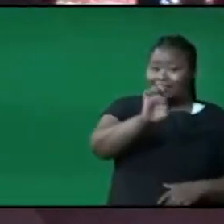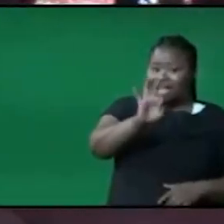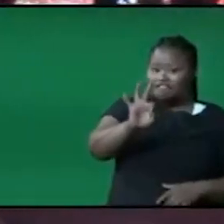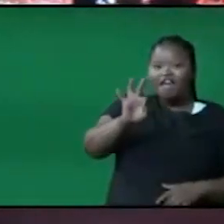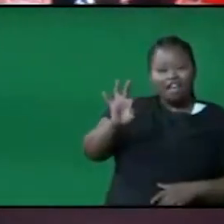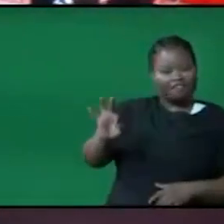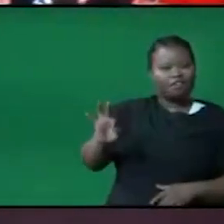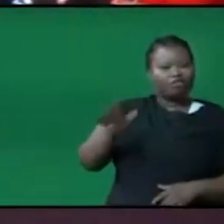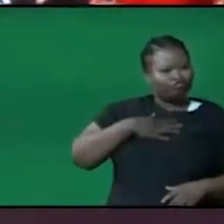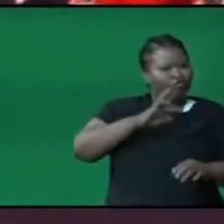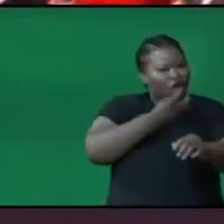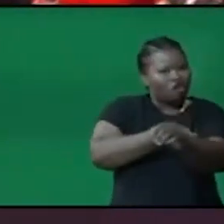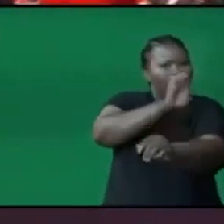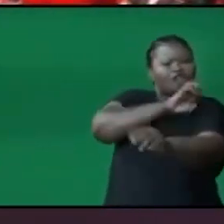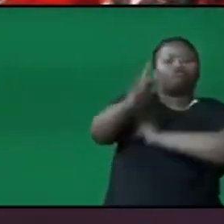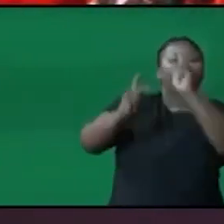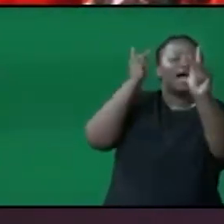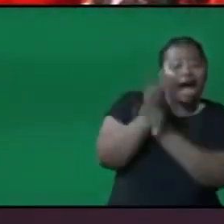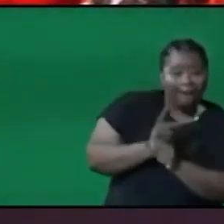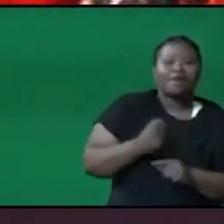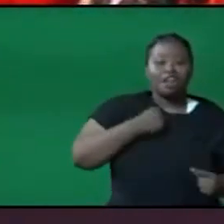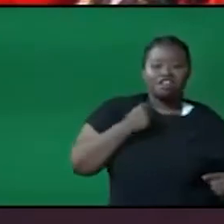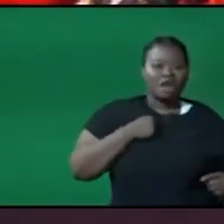is re-energized.